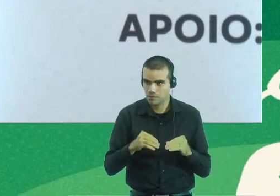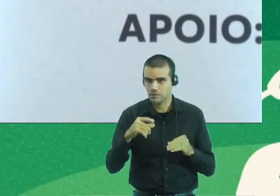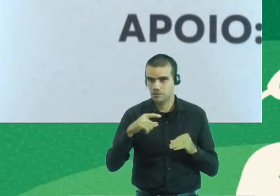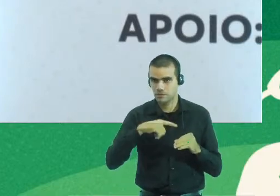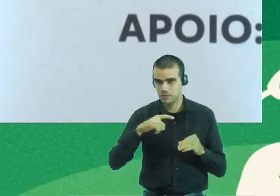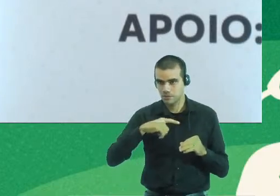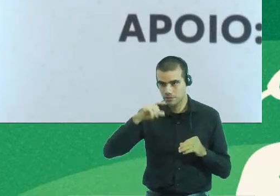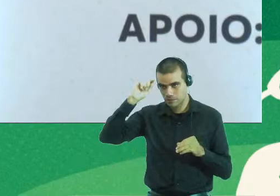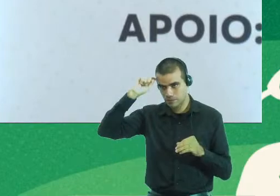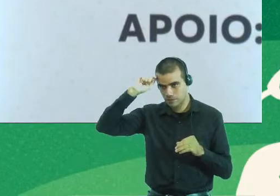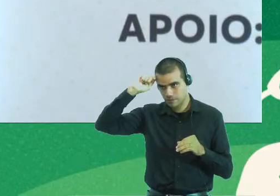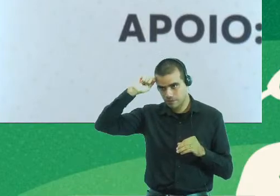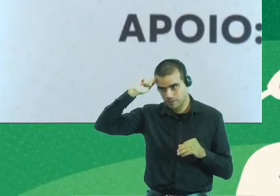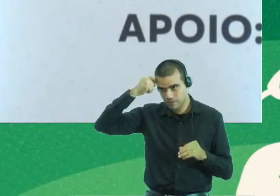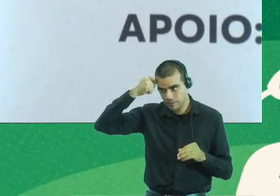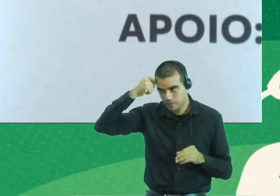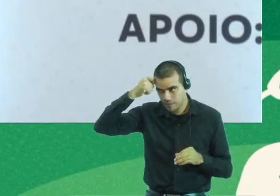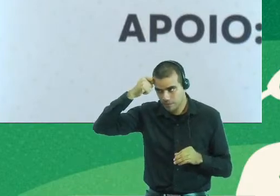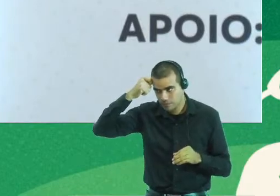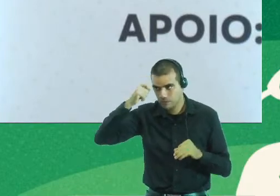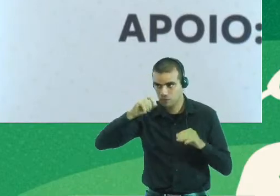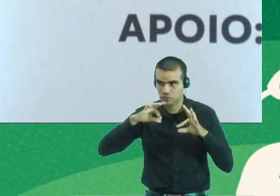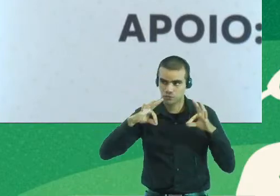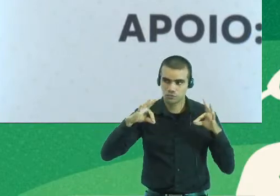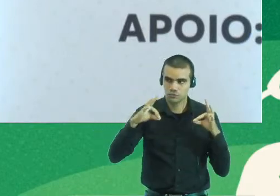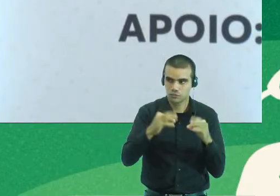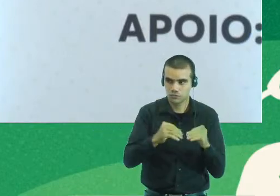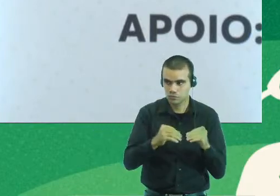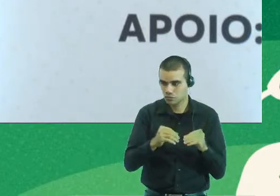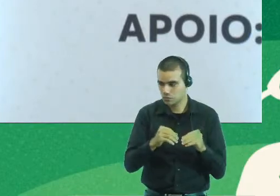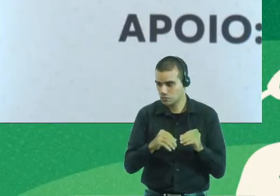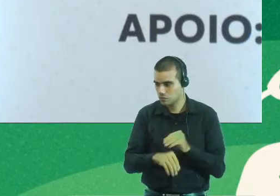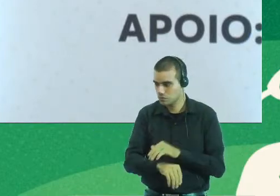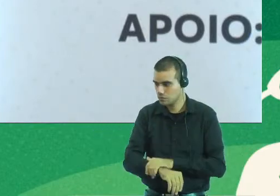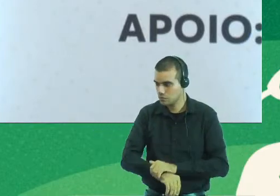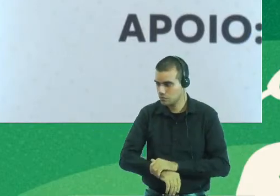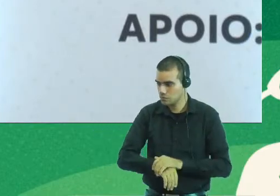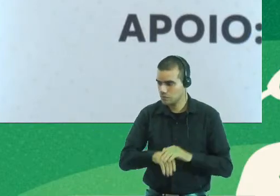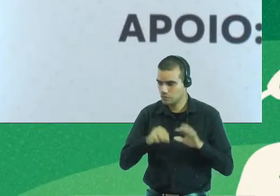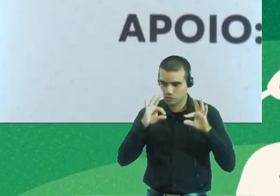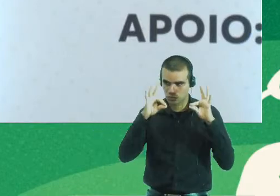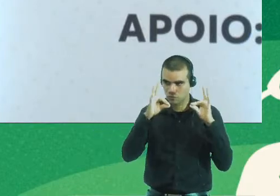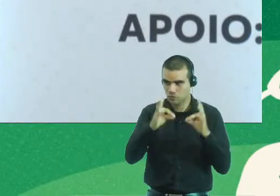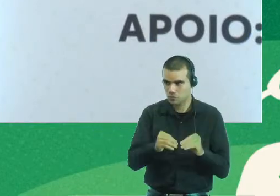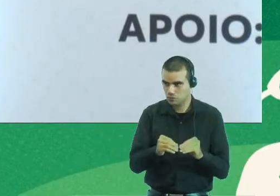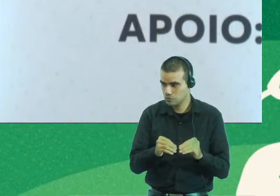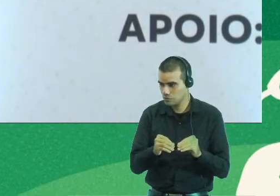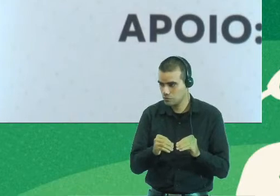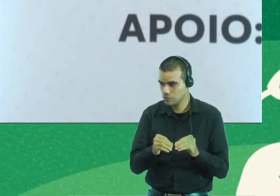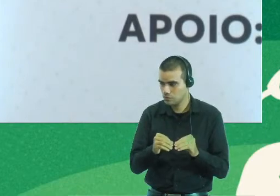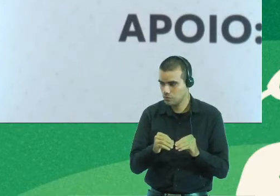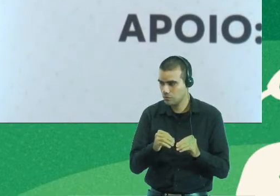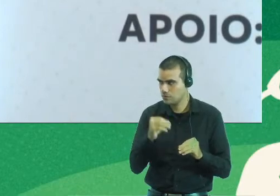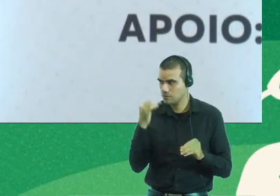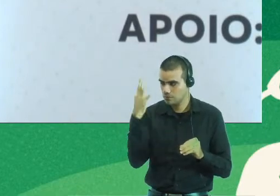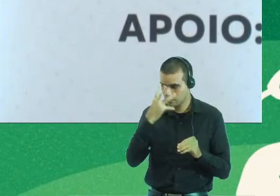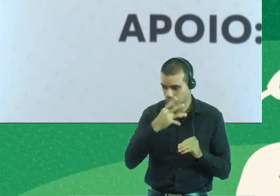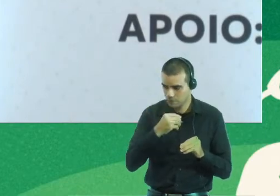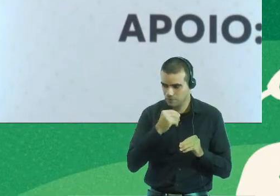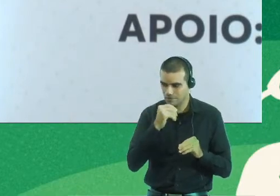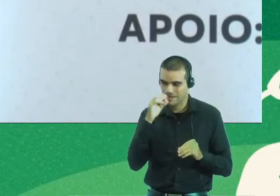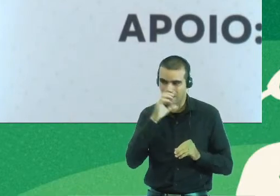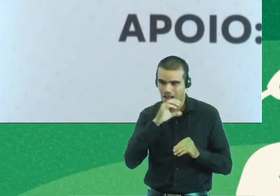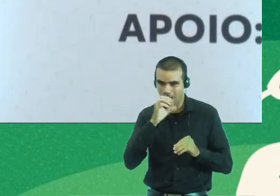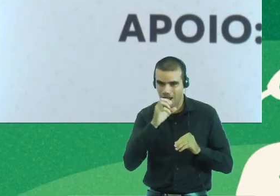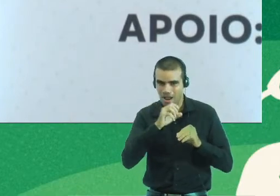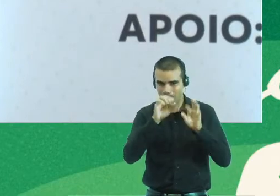lot of stuff. Like this is the string. It's just all of that. And Beautiful Soup will help us parse through that so that, you know, it's not